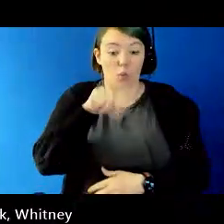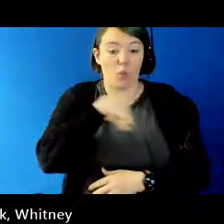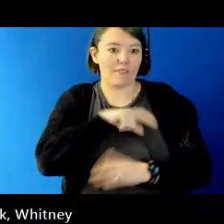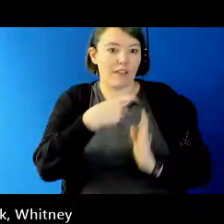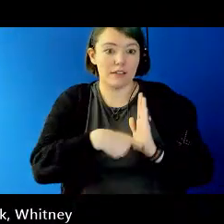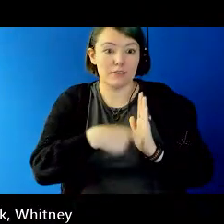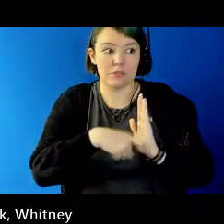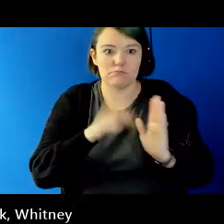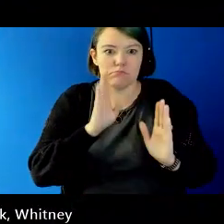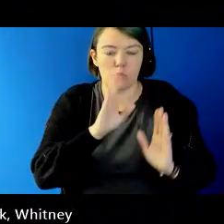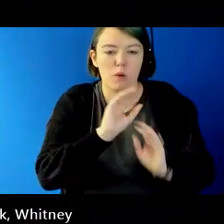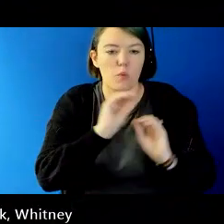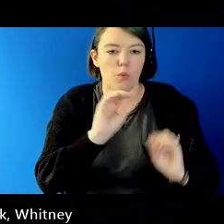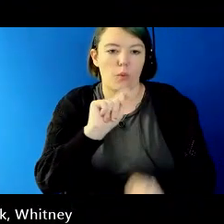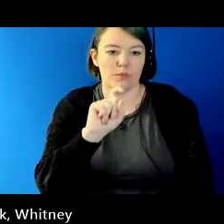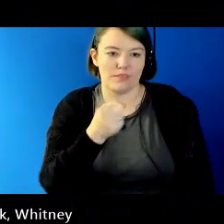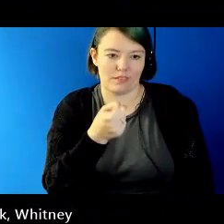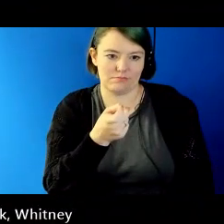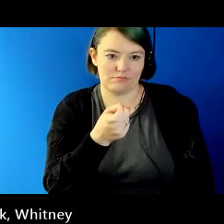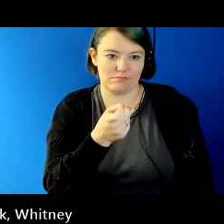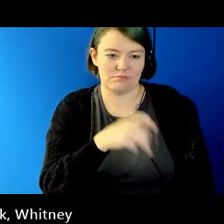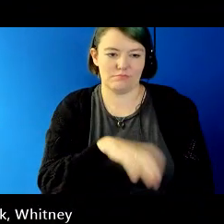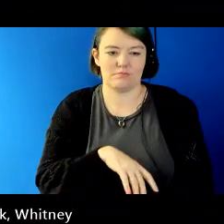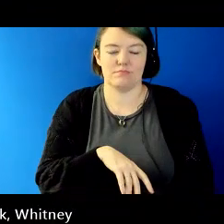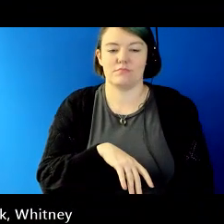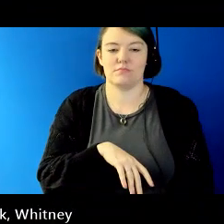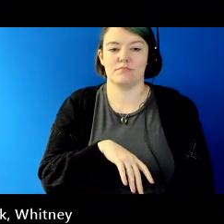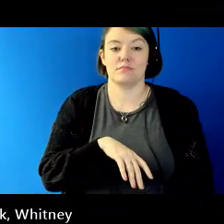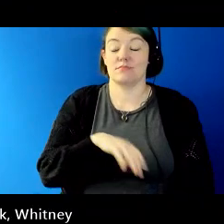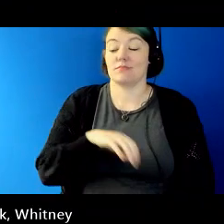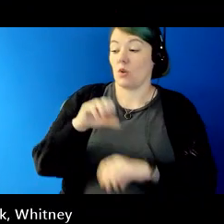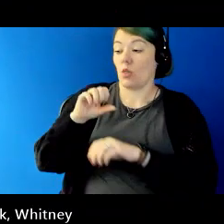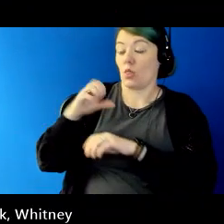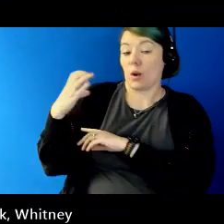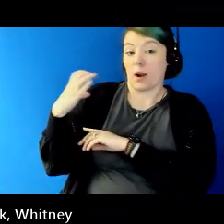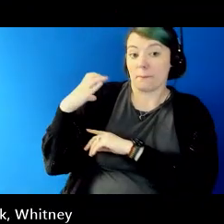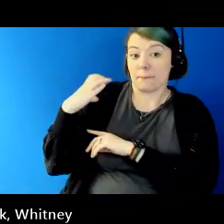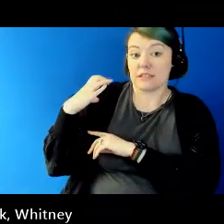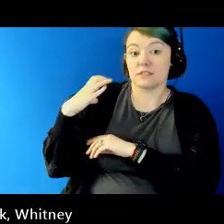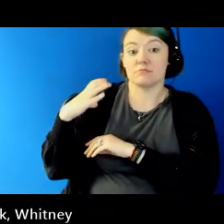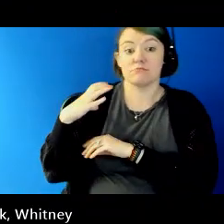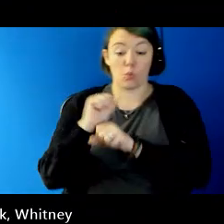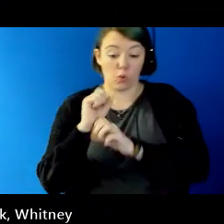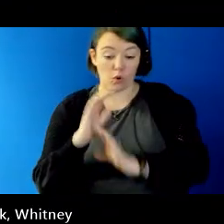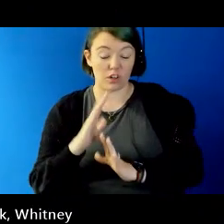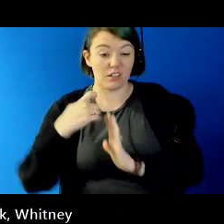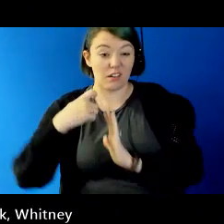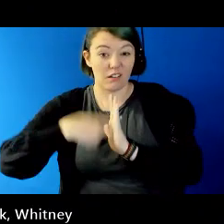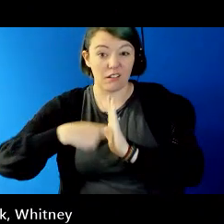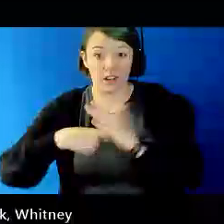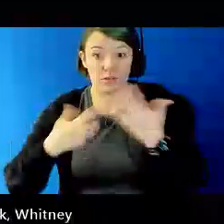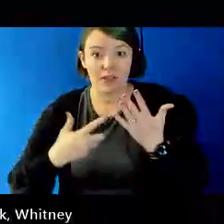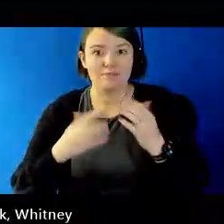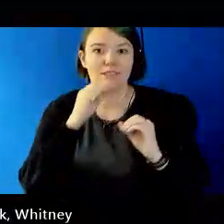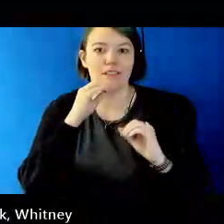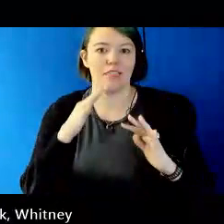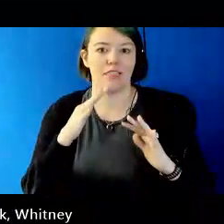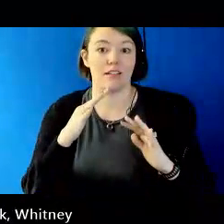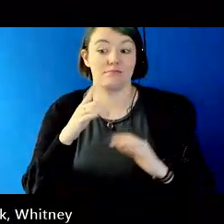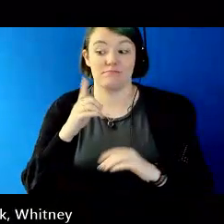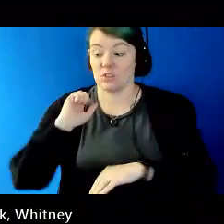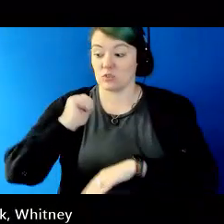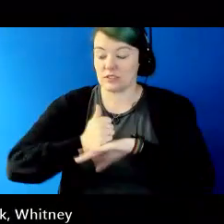with stable account, there is zero cost for the employer or the employee. So if you set up direct deposit into